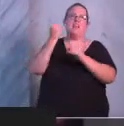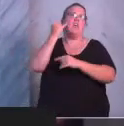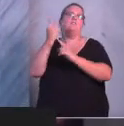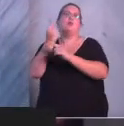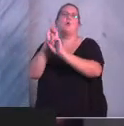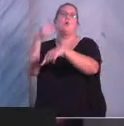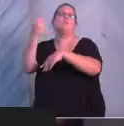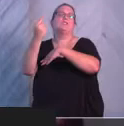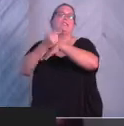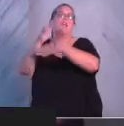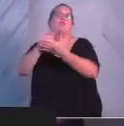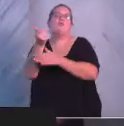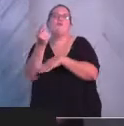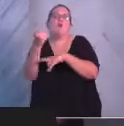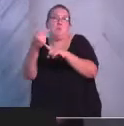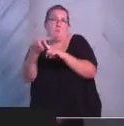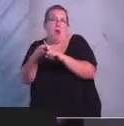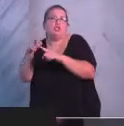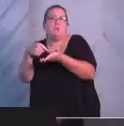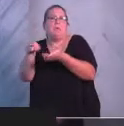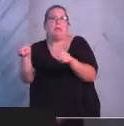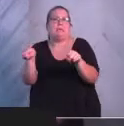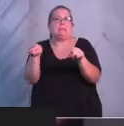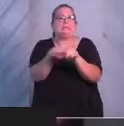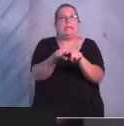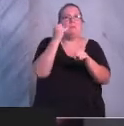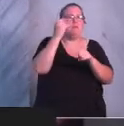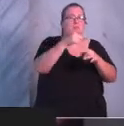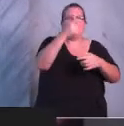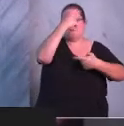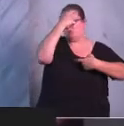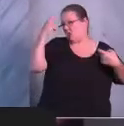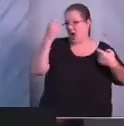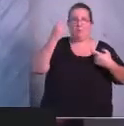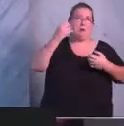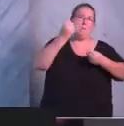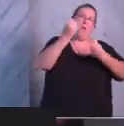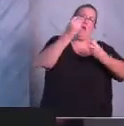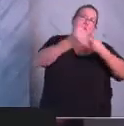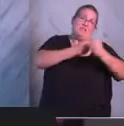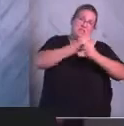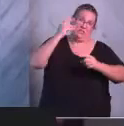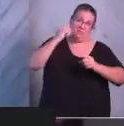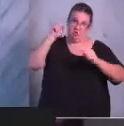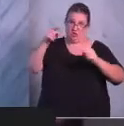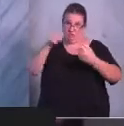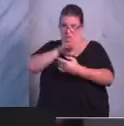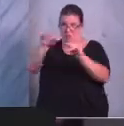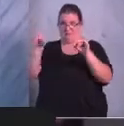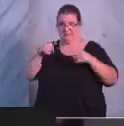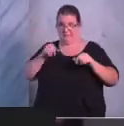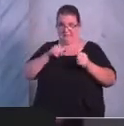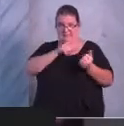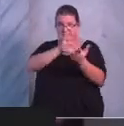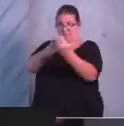months or a year be compensated to the exact same amount as someone who was in a traumatic situation over many, many years, where they were taken from their families